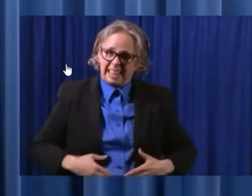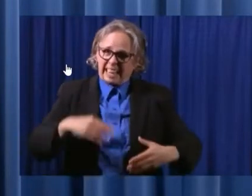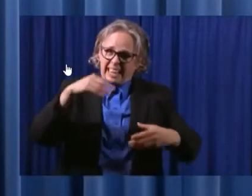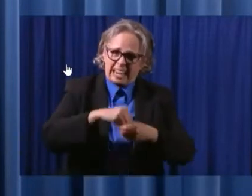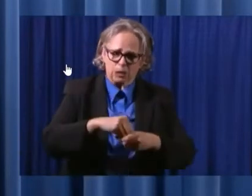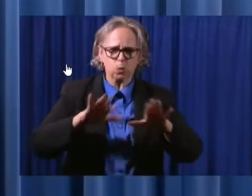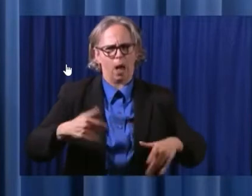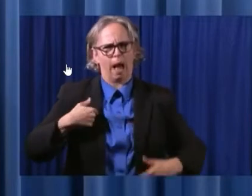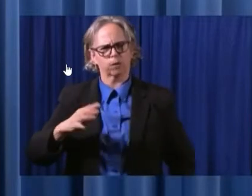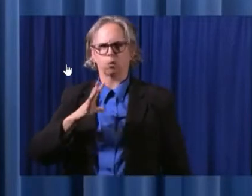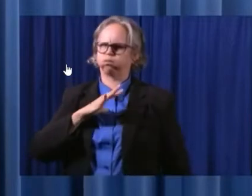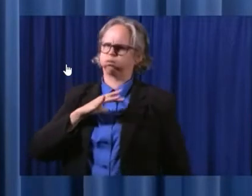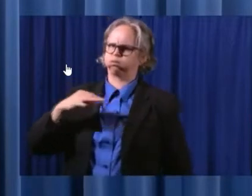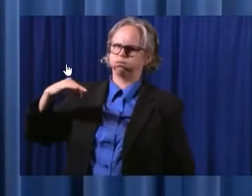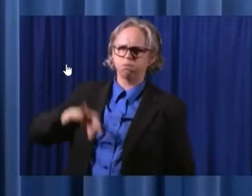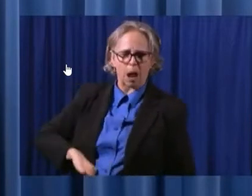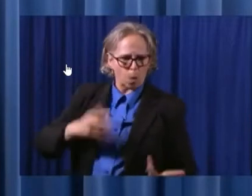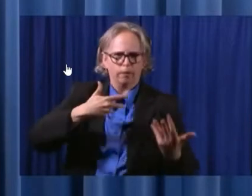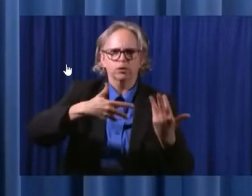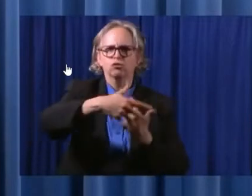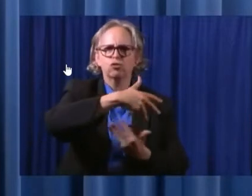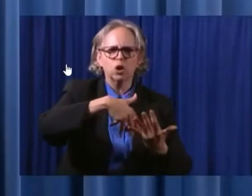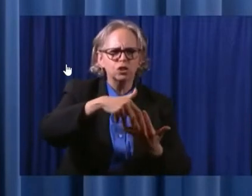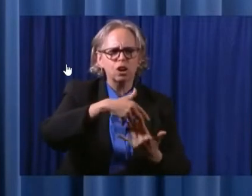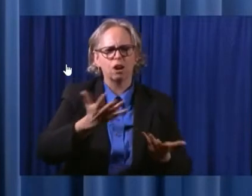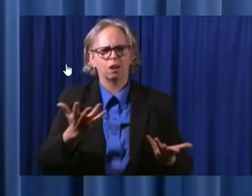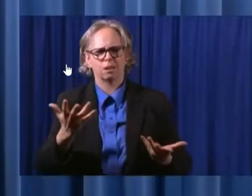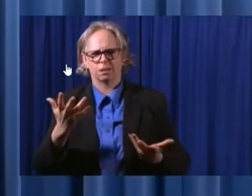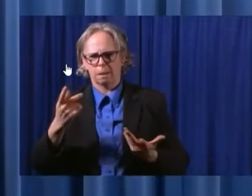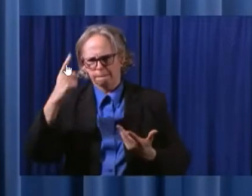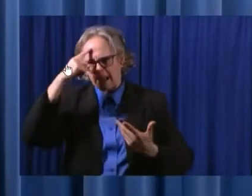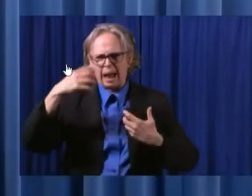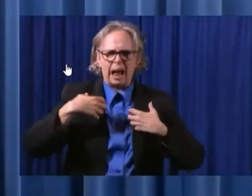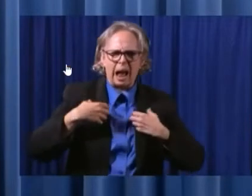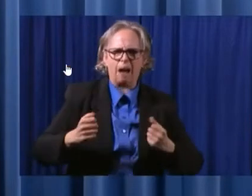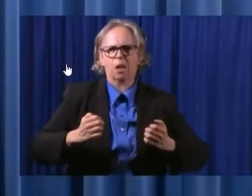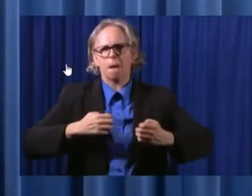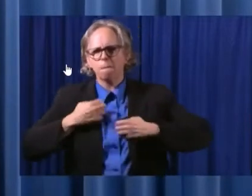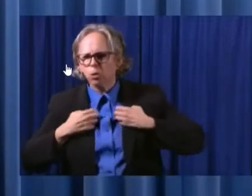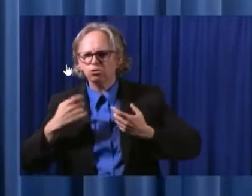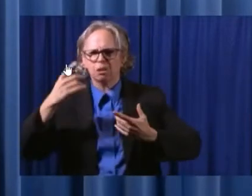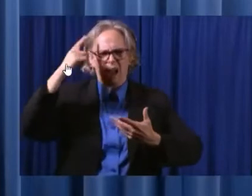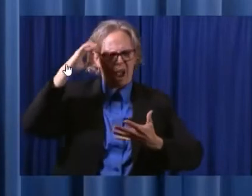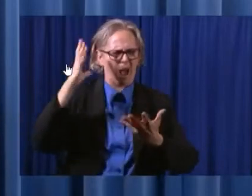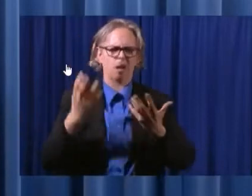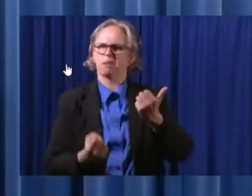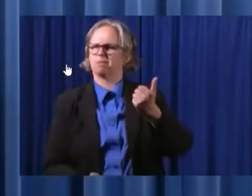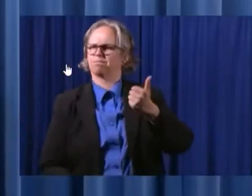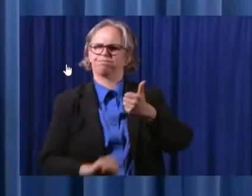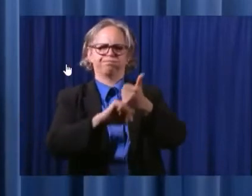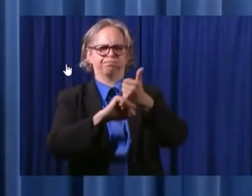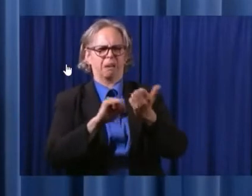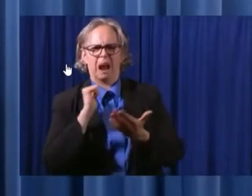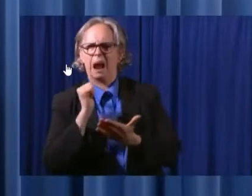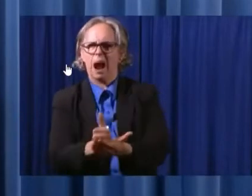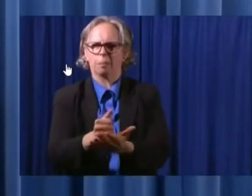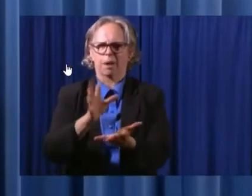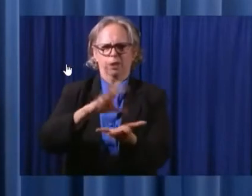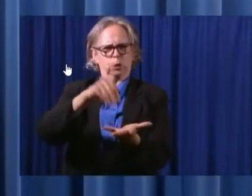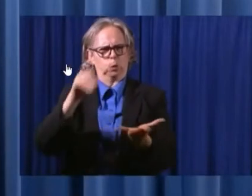keep schools open, each of our guidelines is designed to create the safest environment possible for our